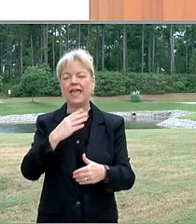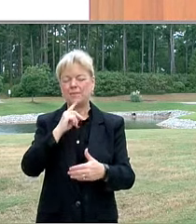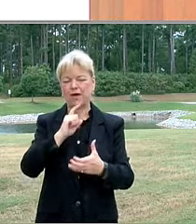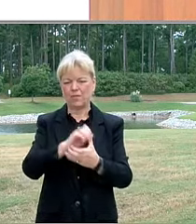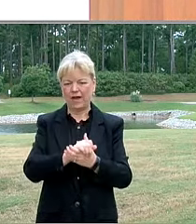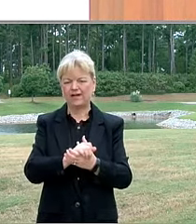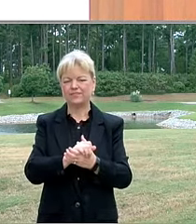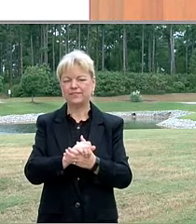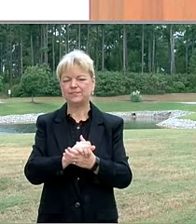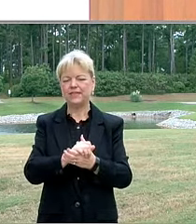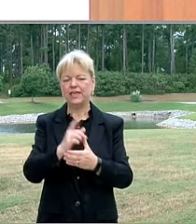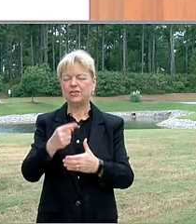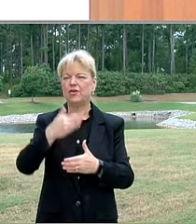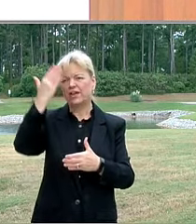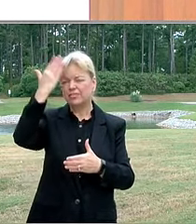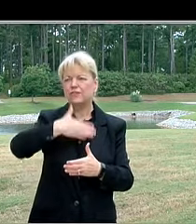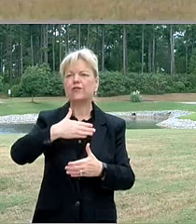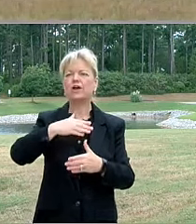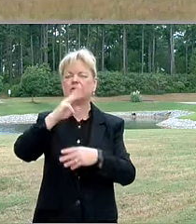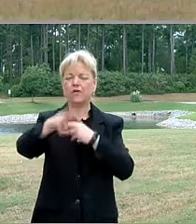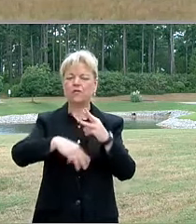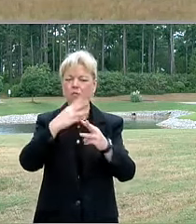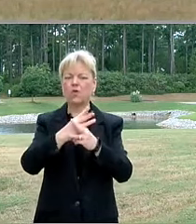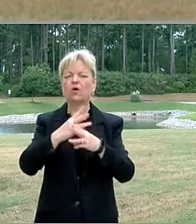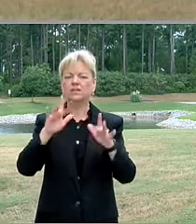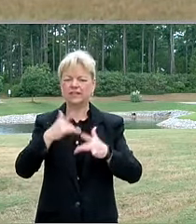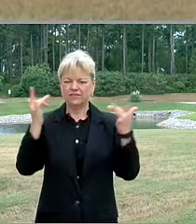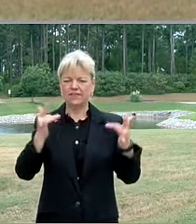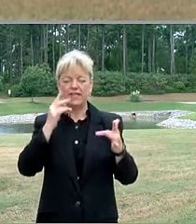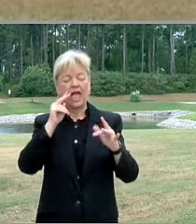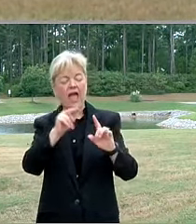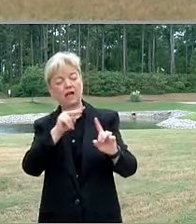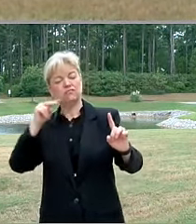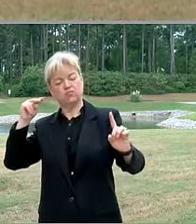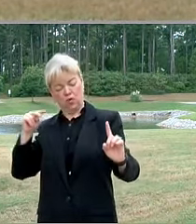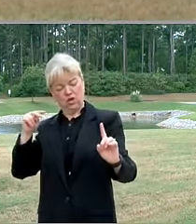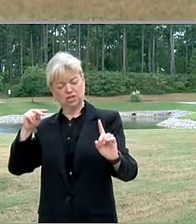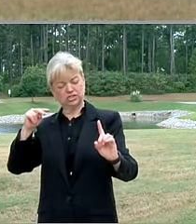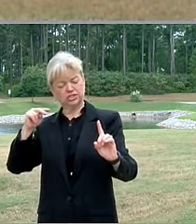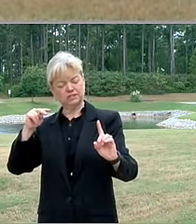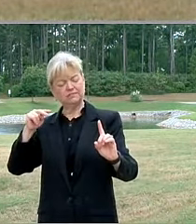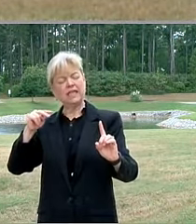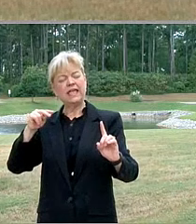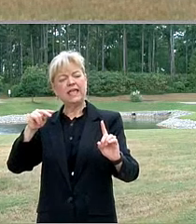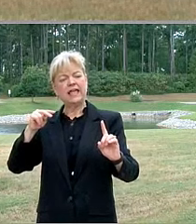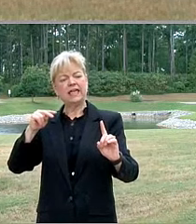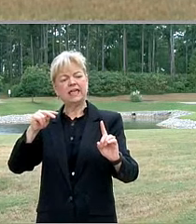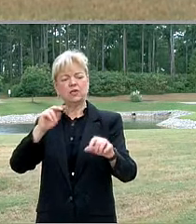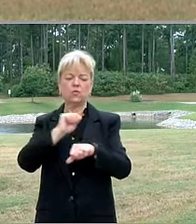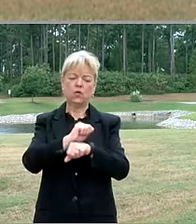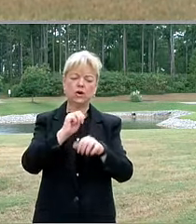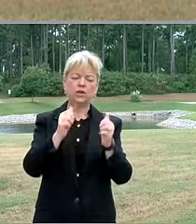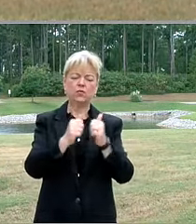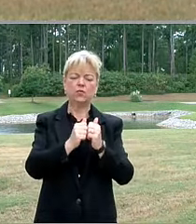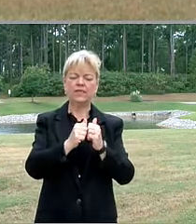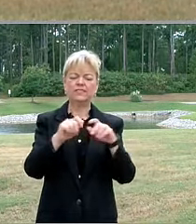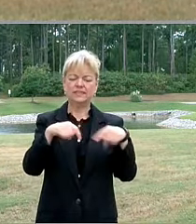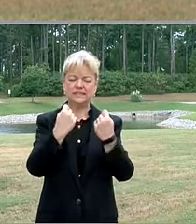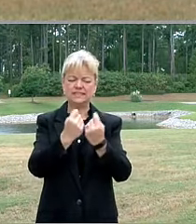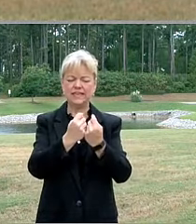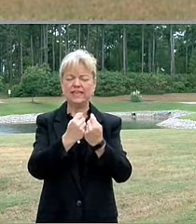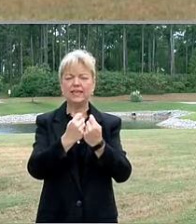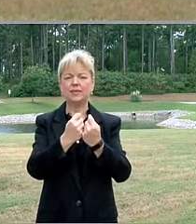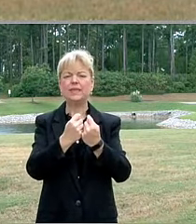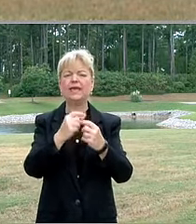forefront of world events right now. I've watched USASAC from afar, in a sense, over the years, whether it was working with the SATMO team in the Eastern